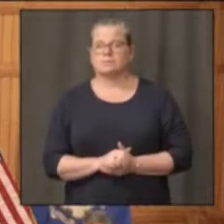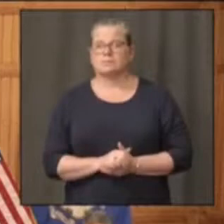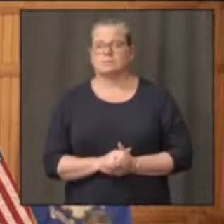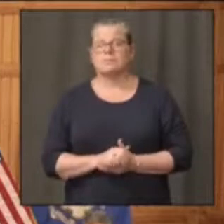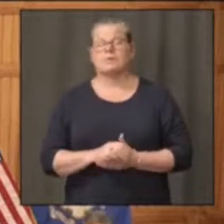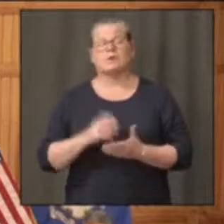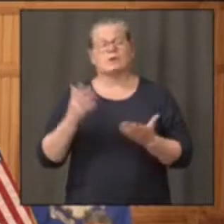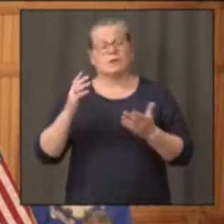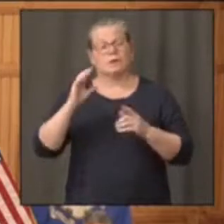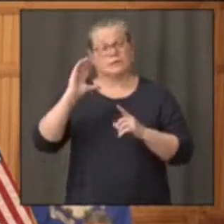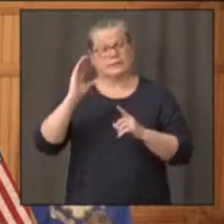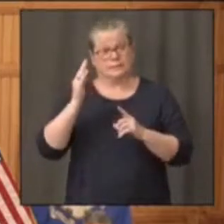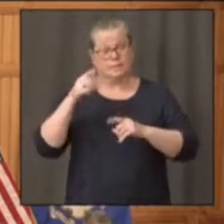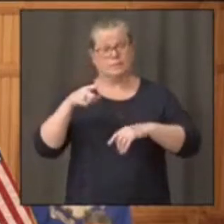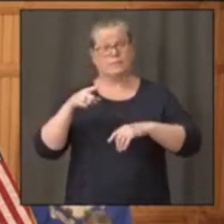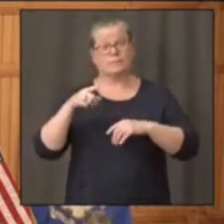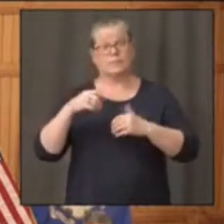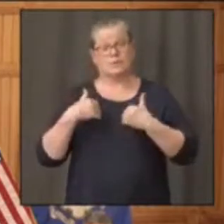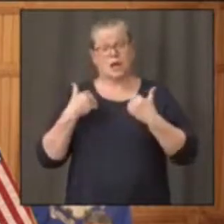transmission?